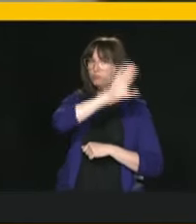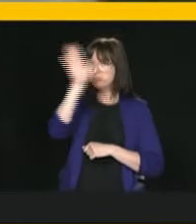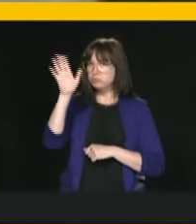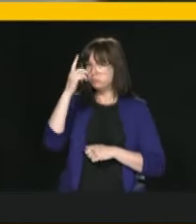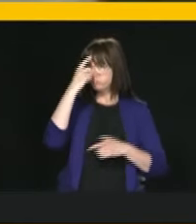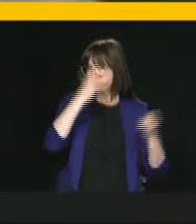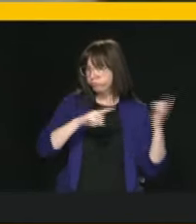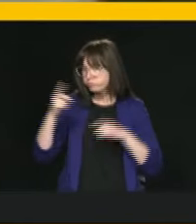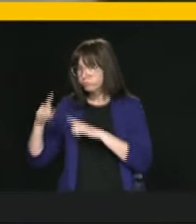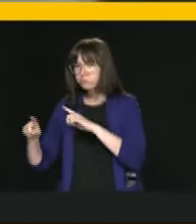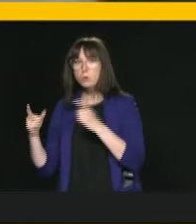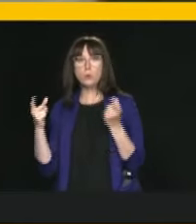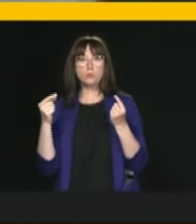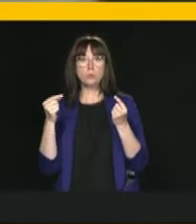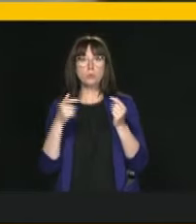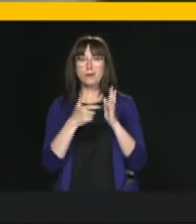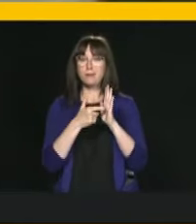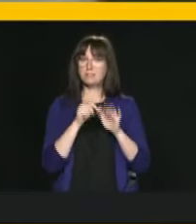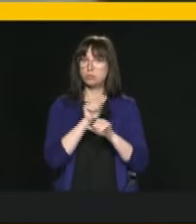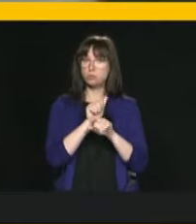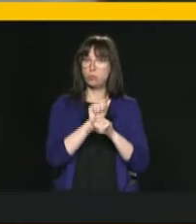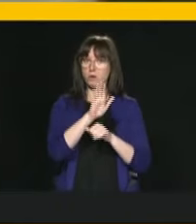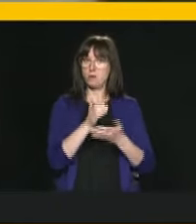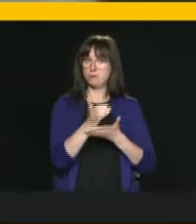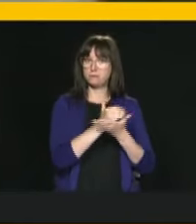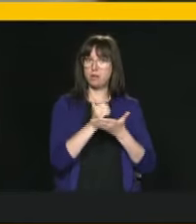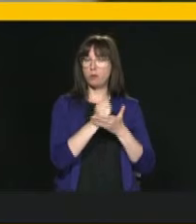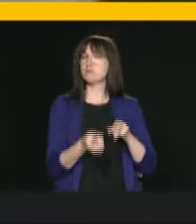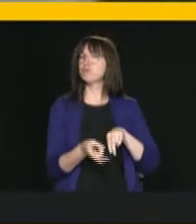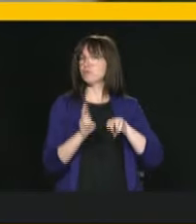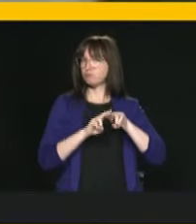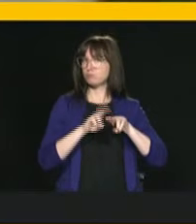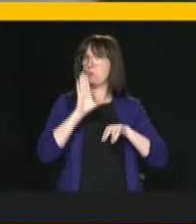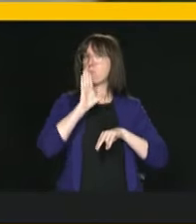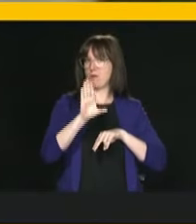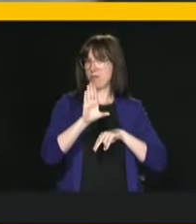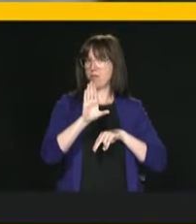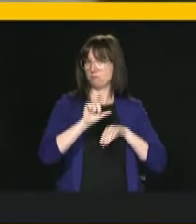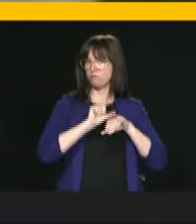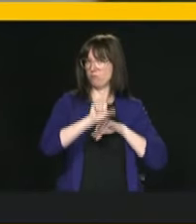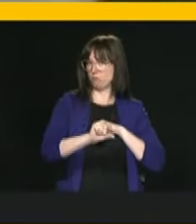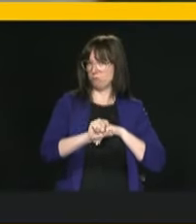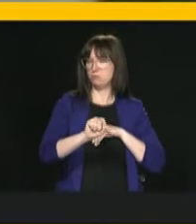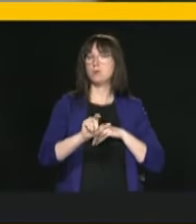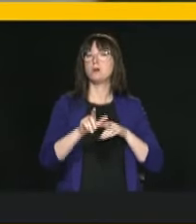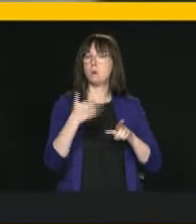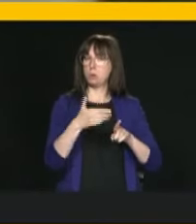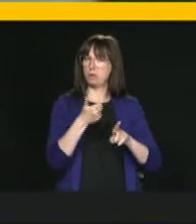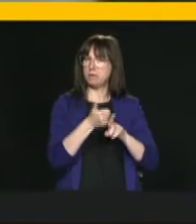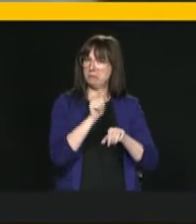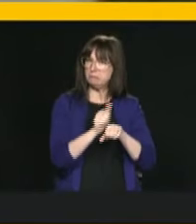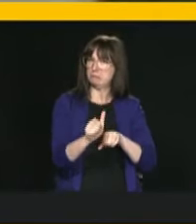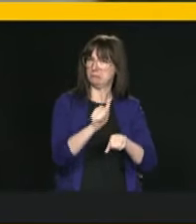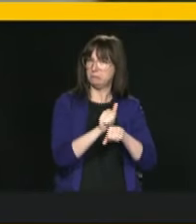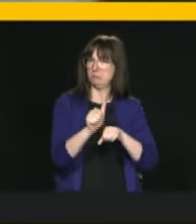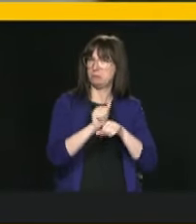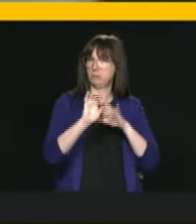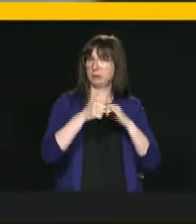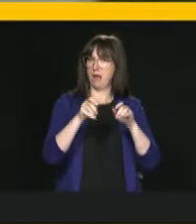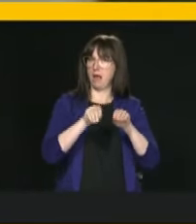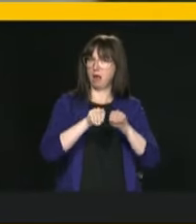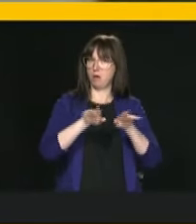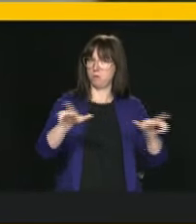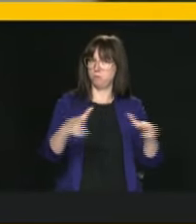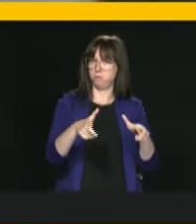top up the wages of essential workers. Those individuals are on the front line of the fight against COVID-19 and